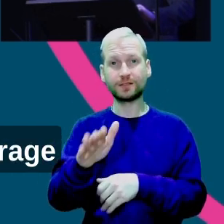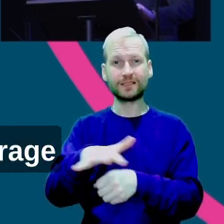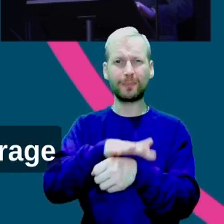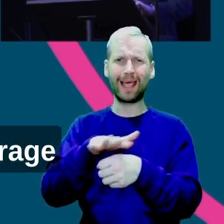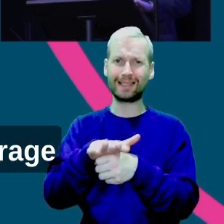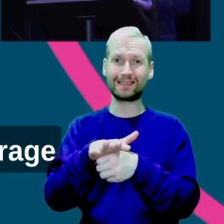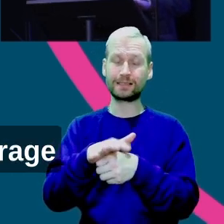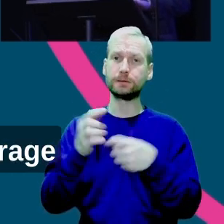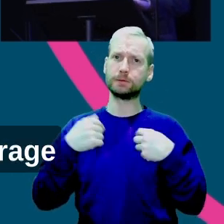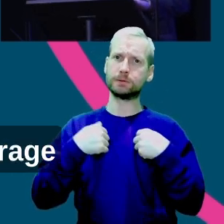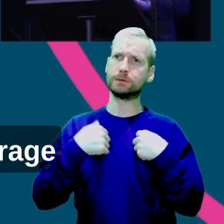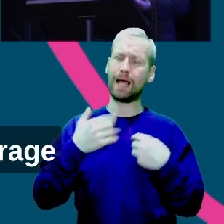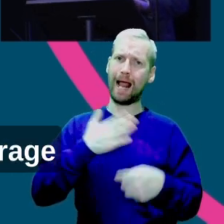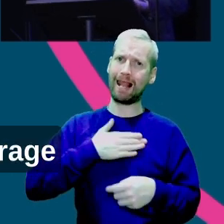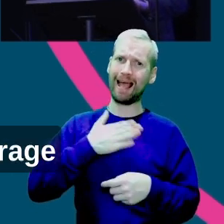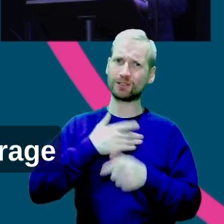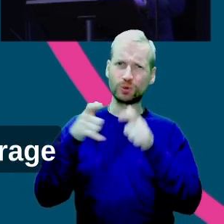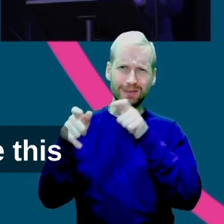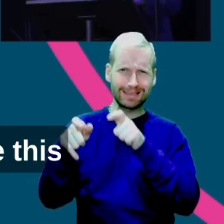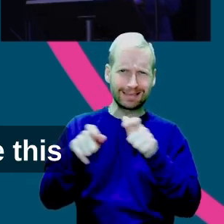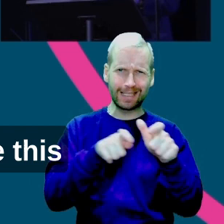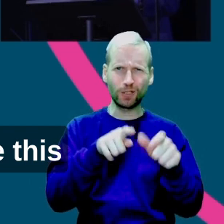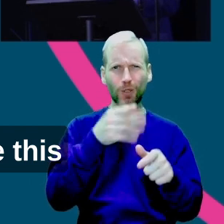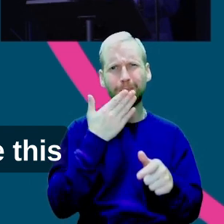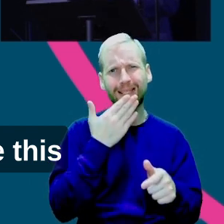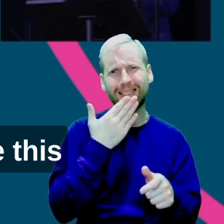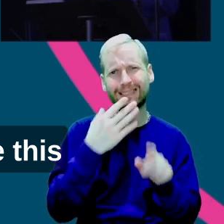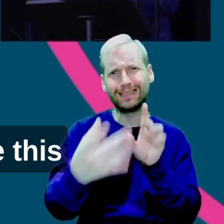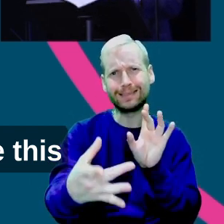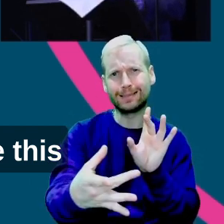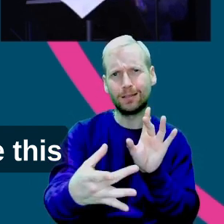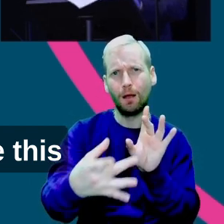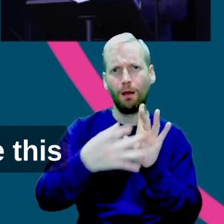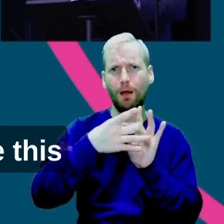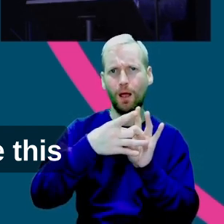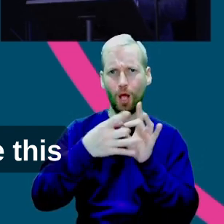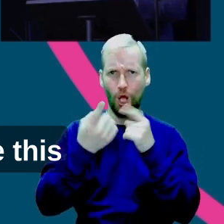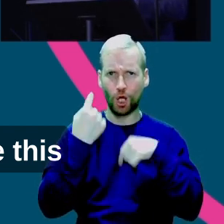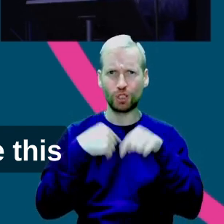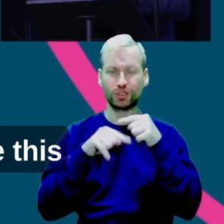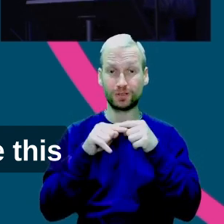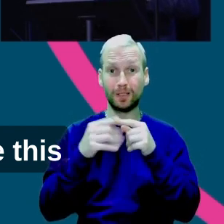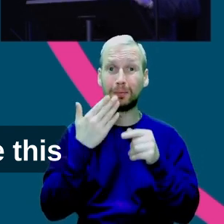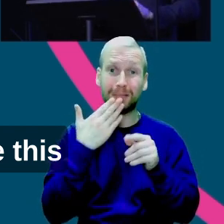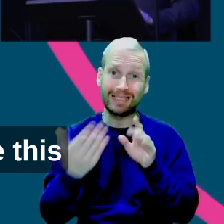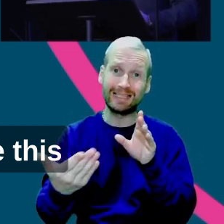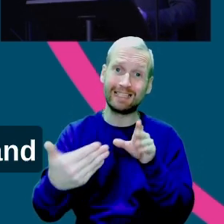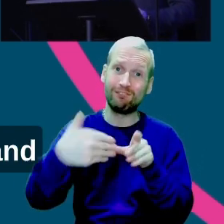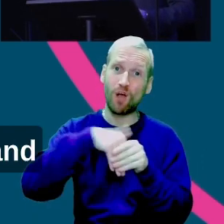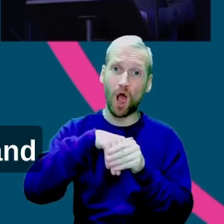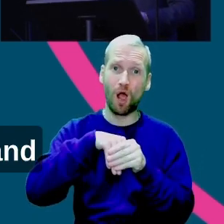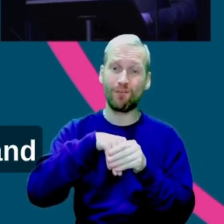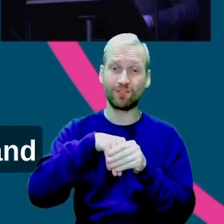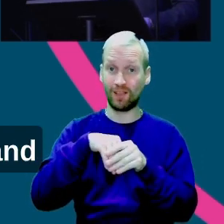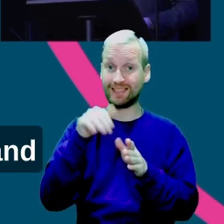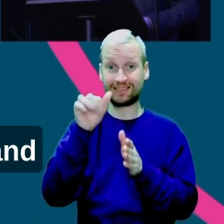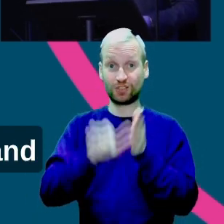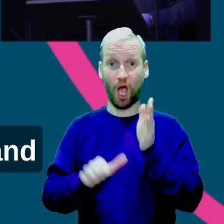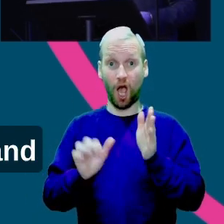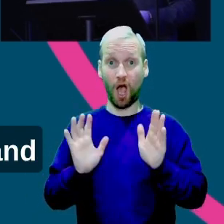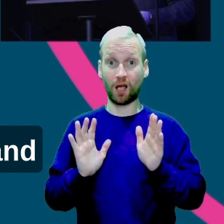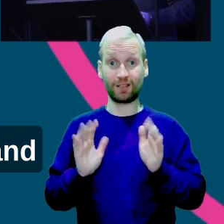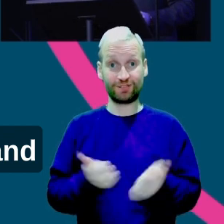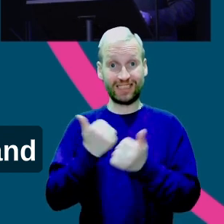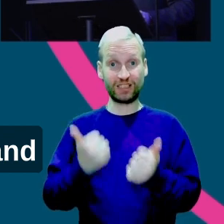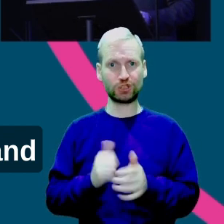would just like to continue to encourage people to get engaged and involved in this, because this is just the start from a